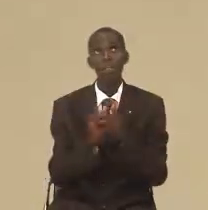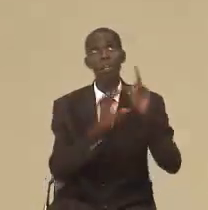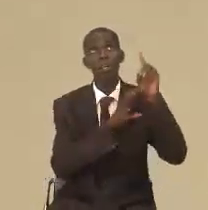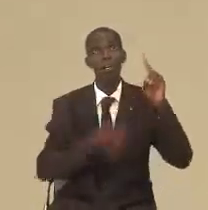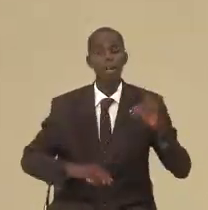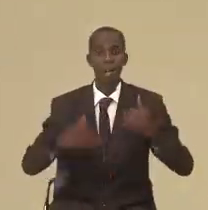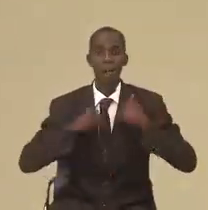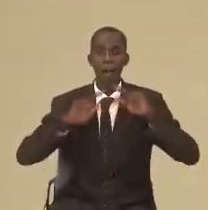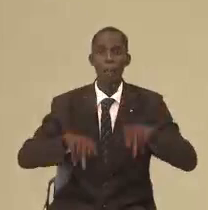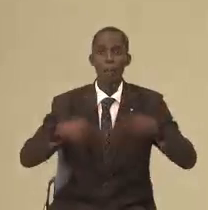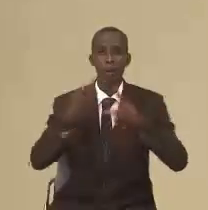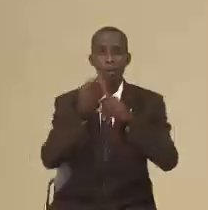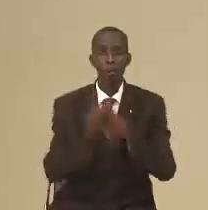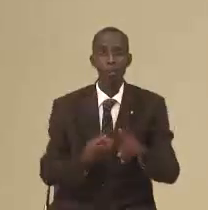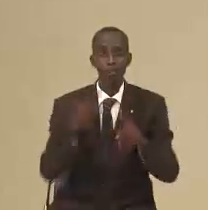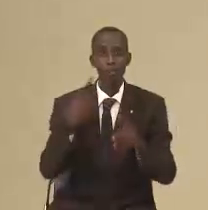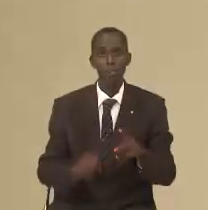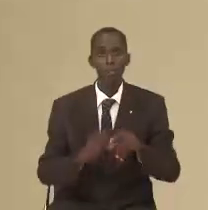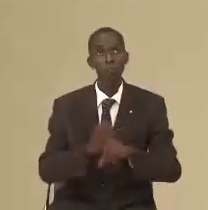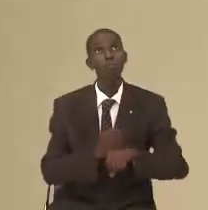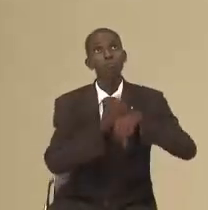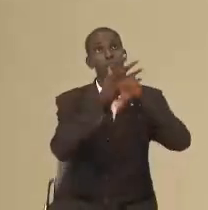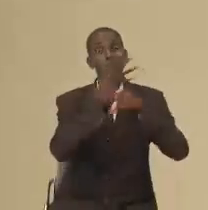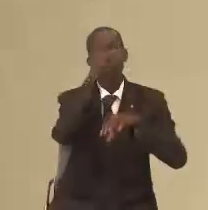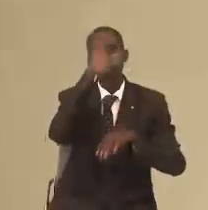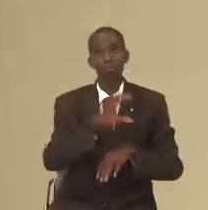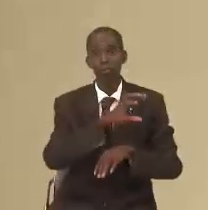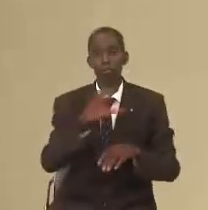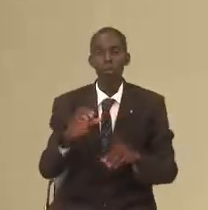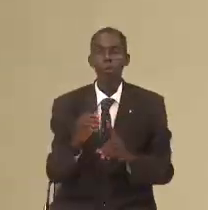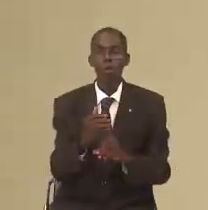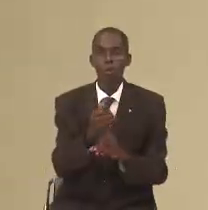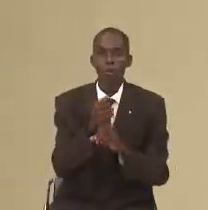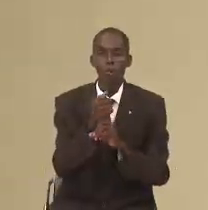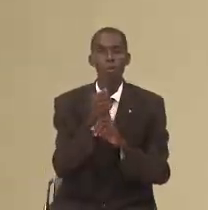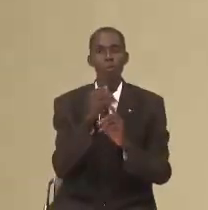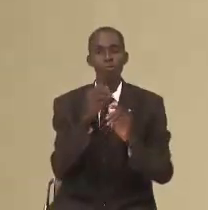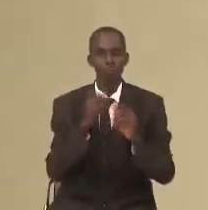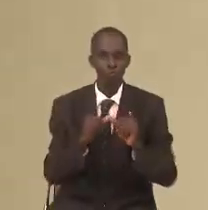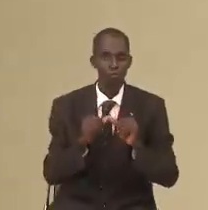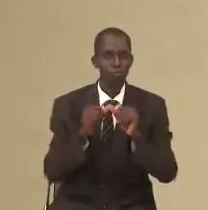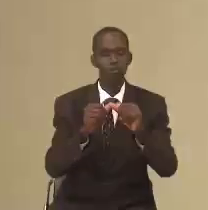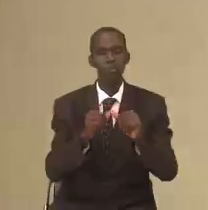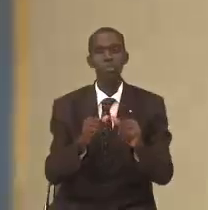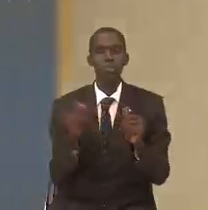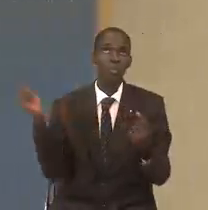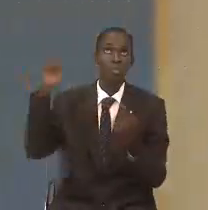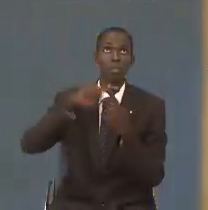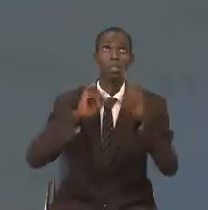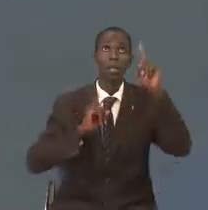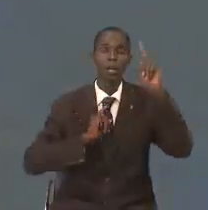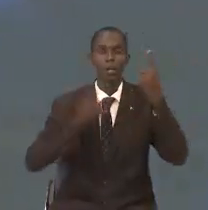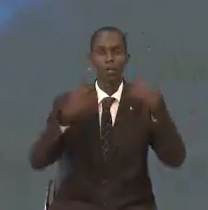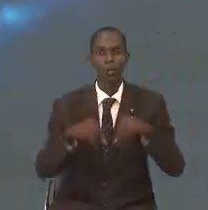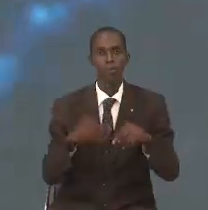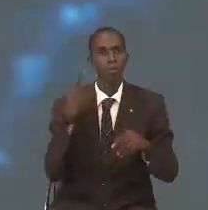Calvary, that which ye have already, hold fast till I come. And then in verse 26,